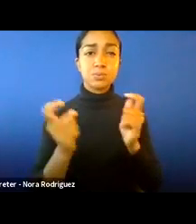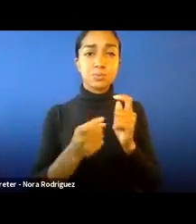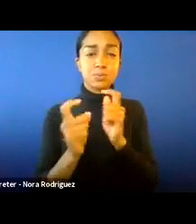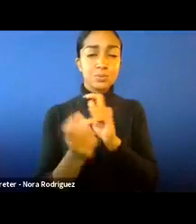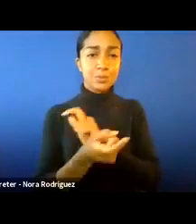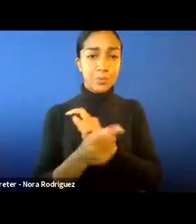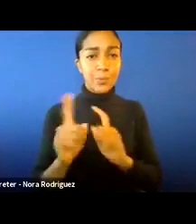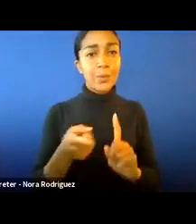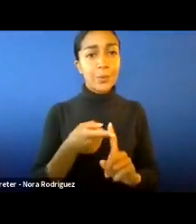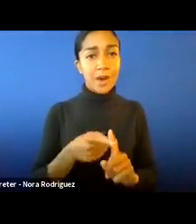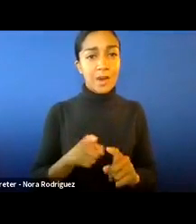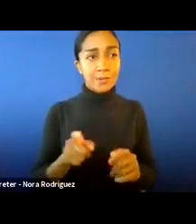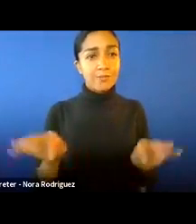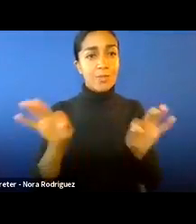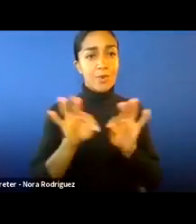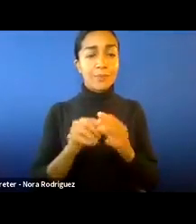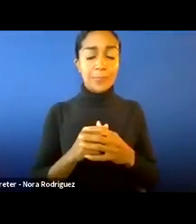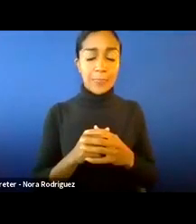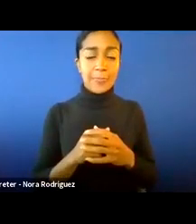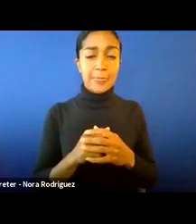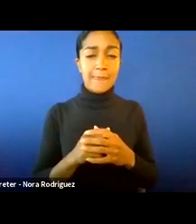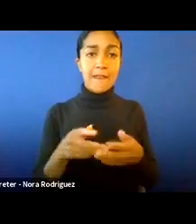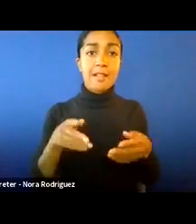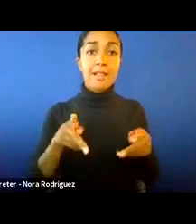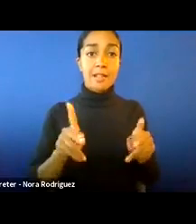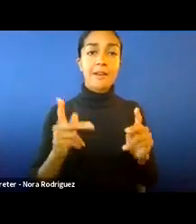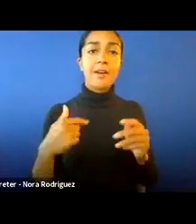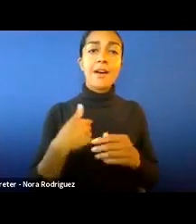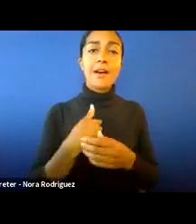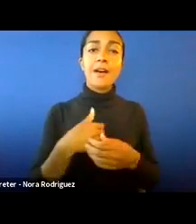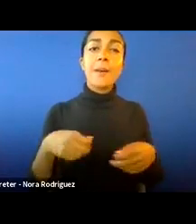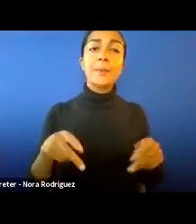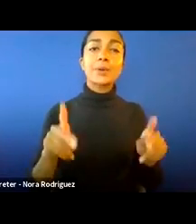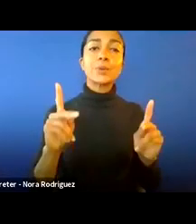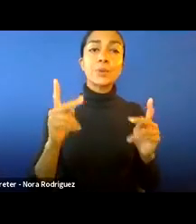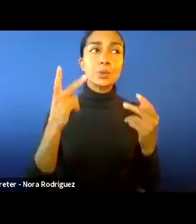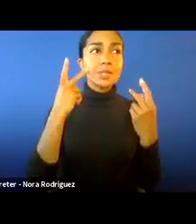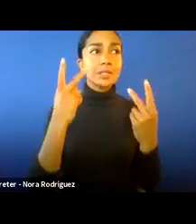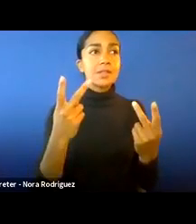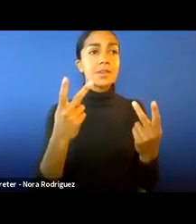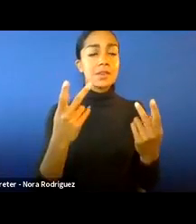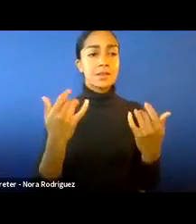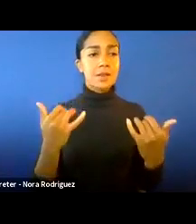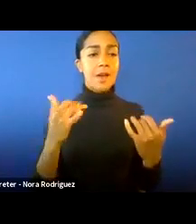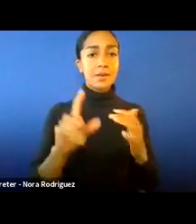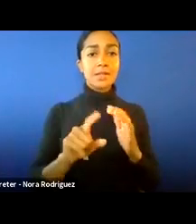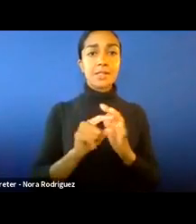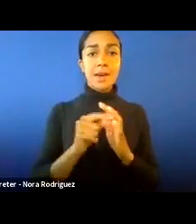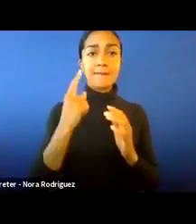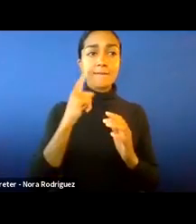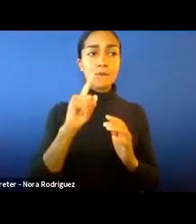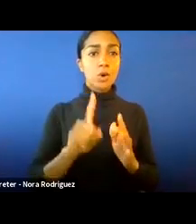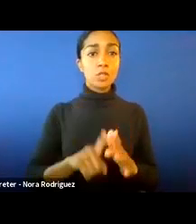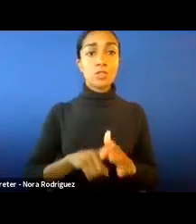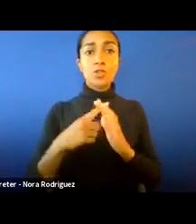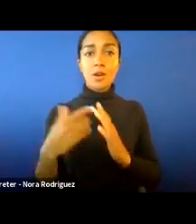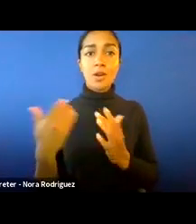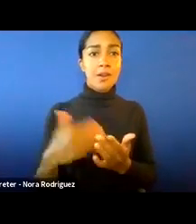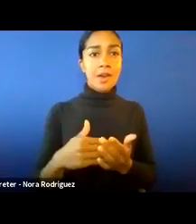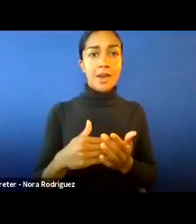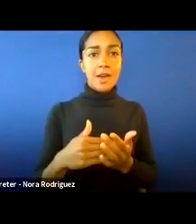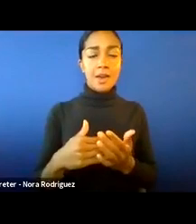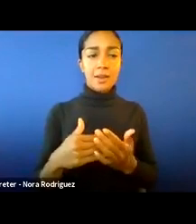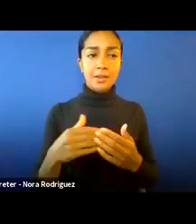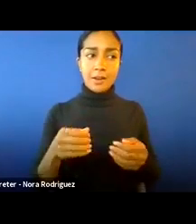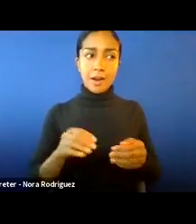and allowing us the opportunity to see this time of reset as an opening, a